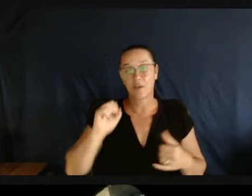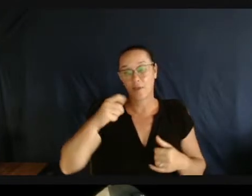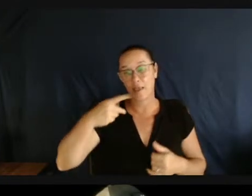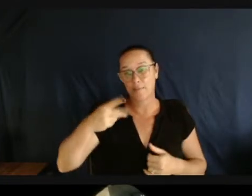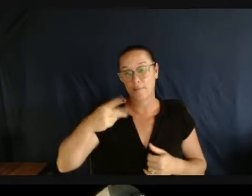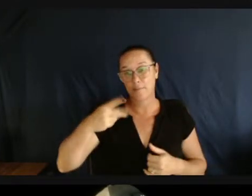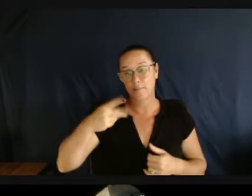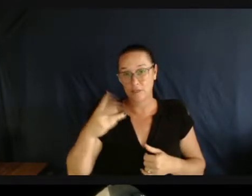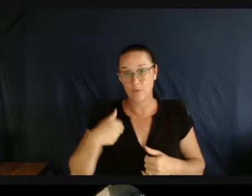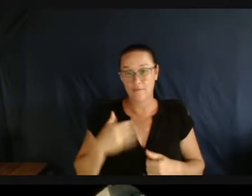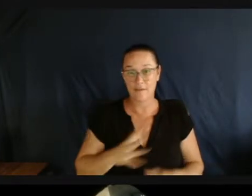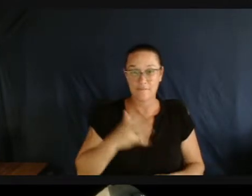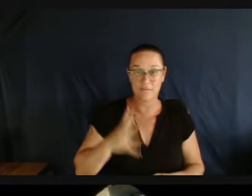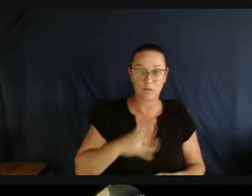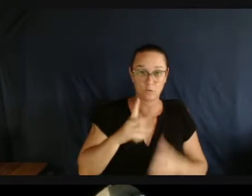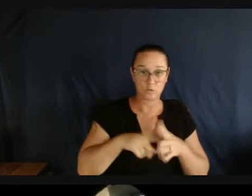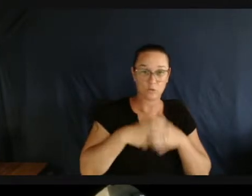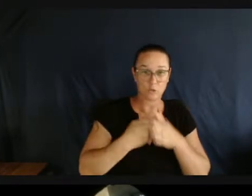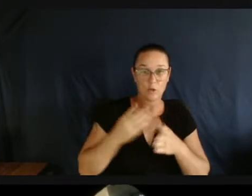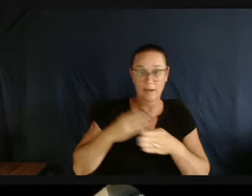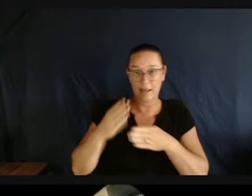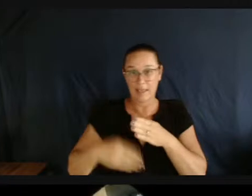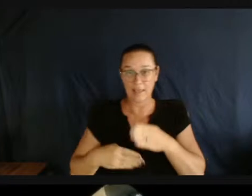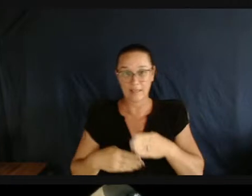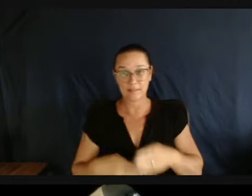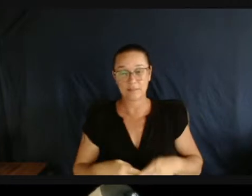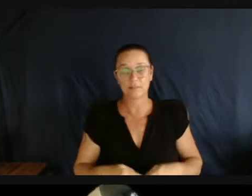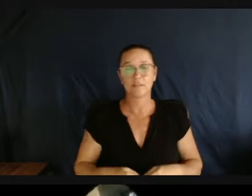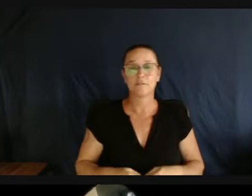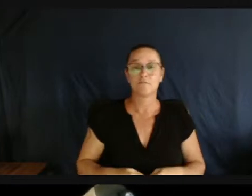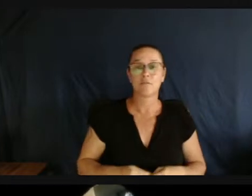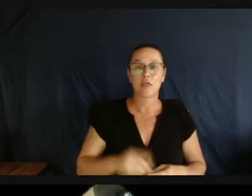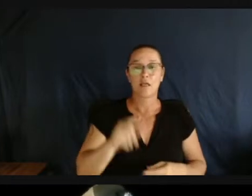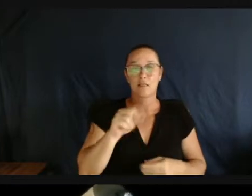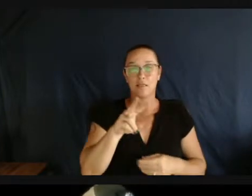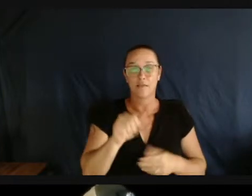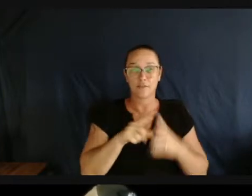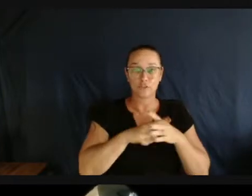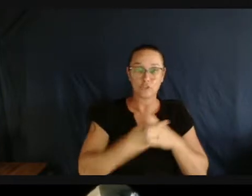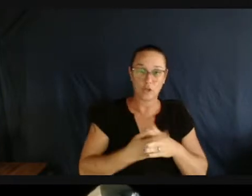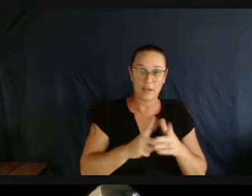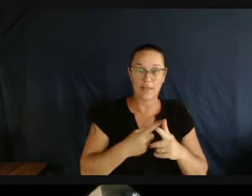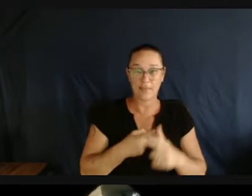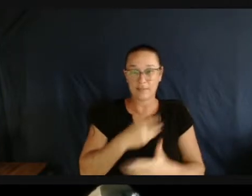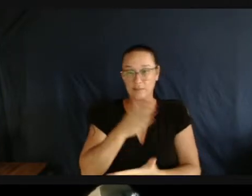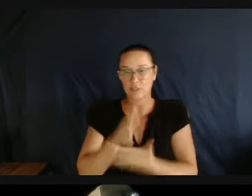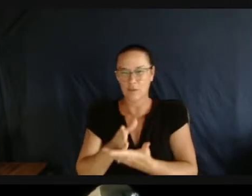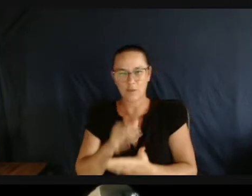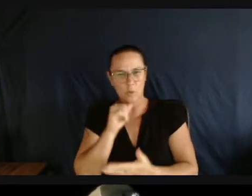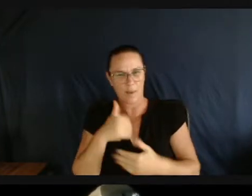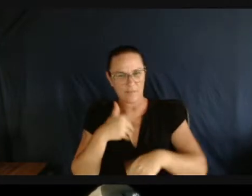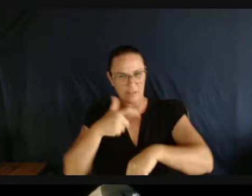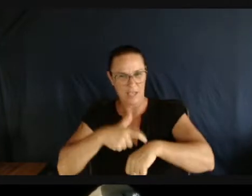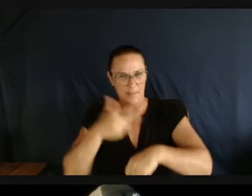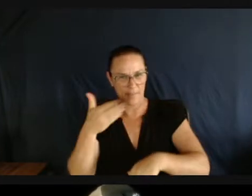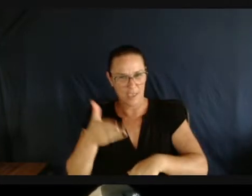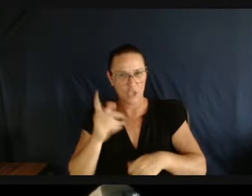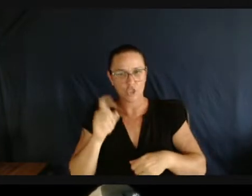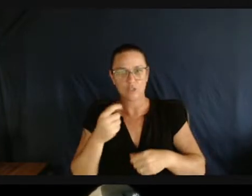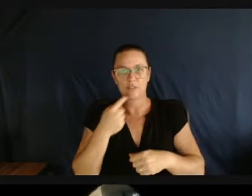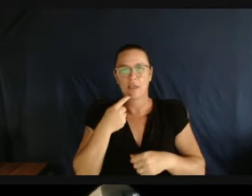official start and end times, lava exiting the vent, and the fountaining phase stopped. Looks like the time's missing still. Should say